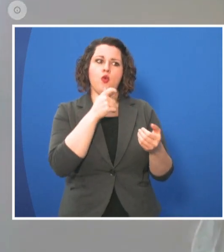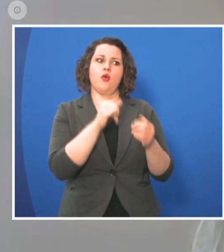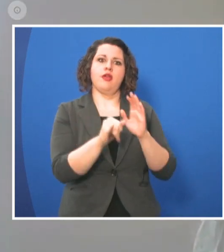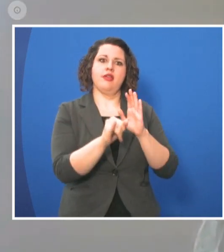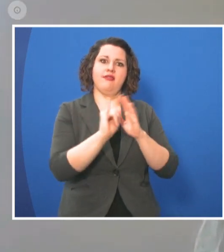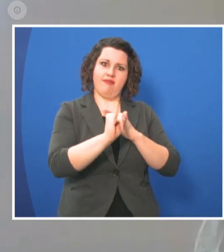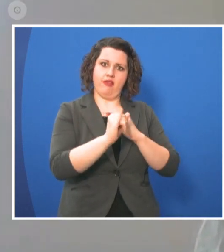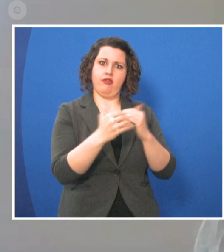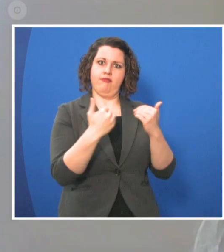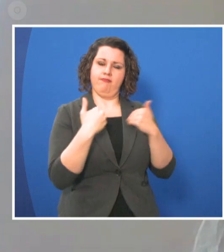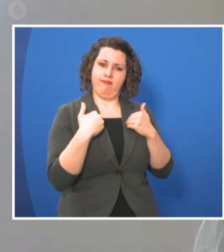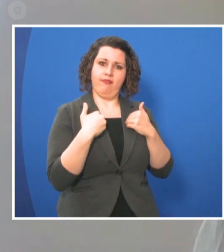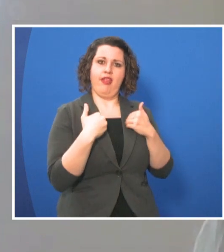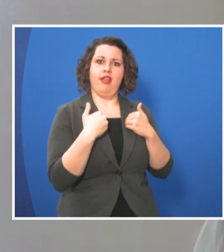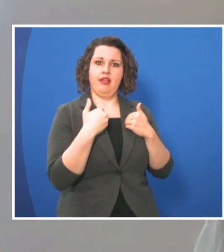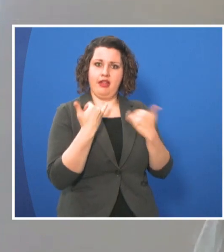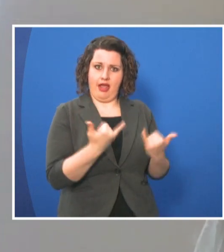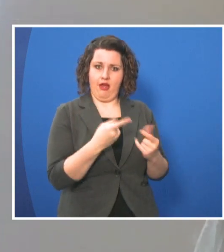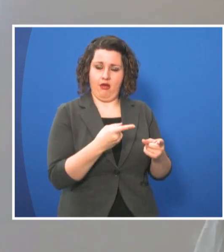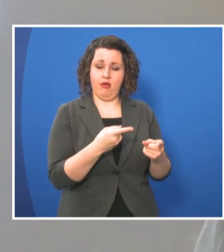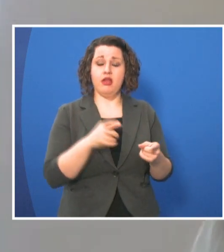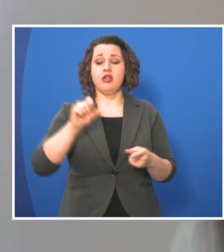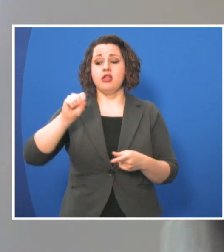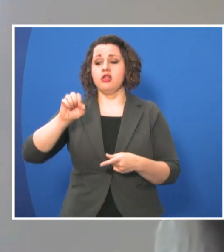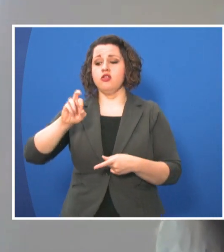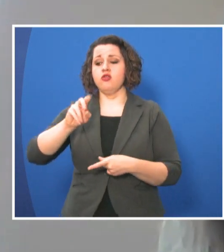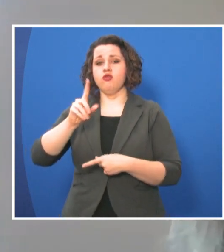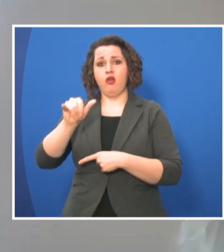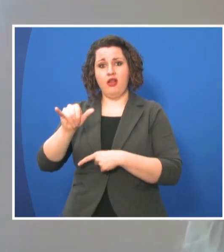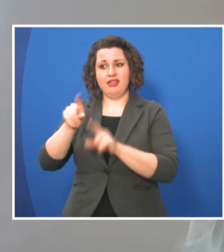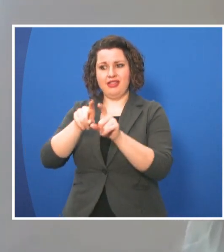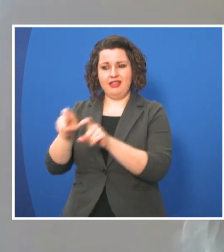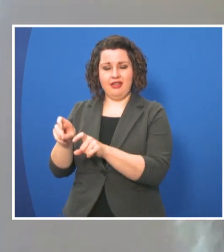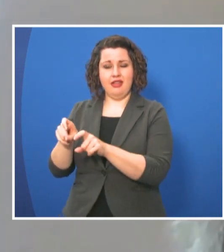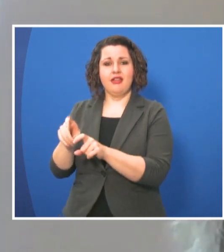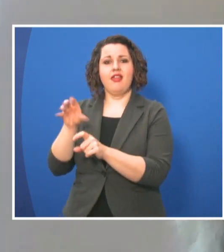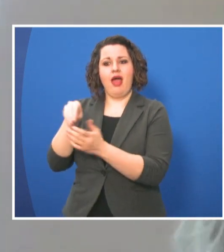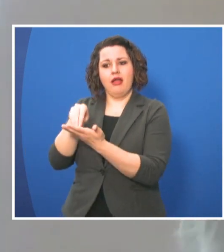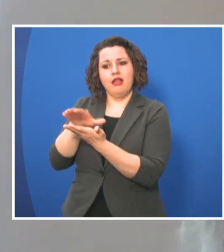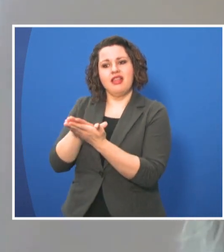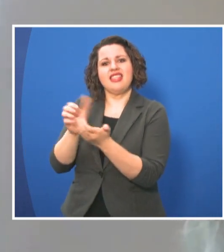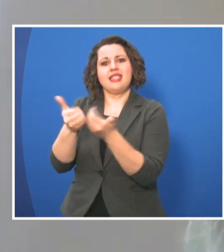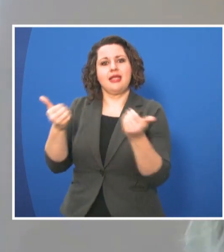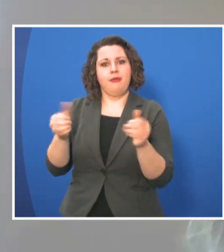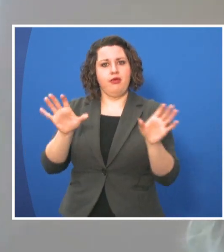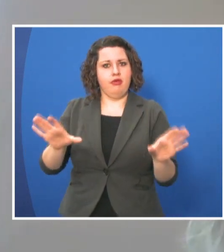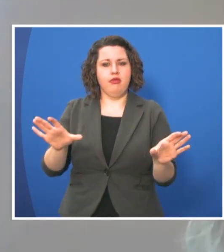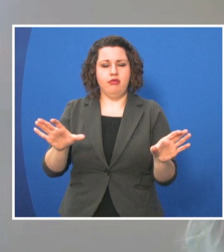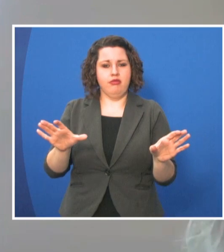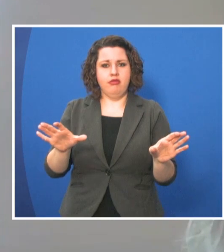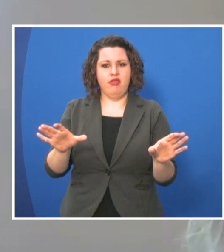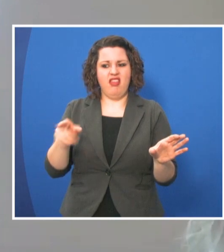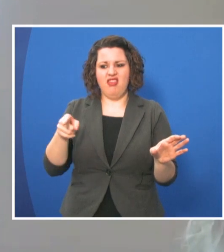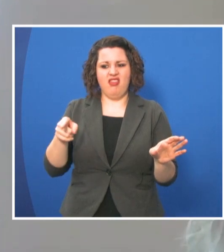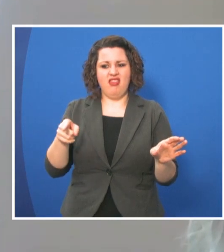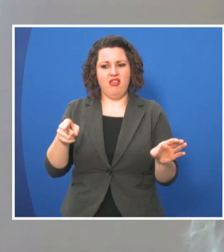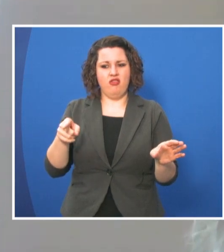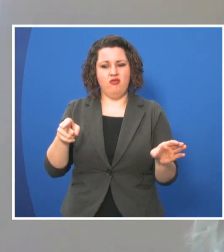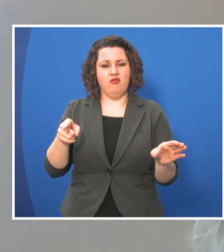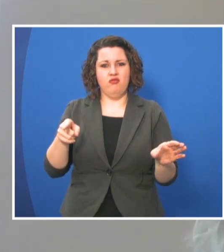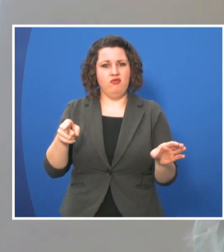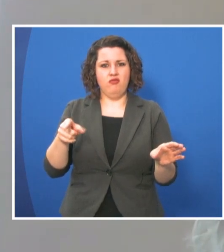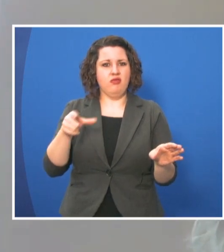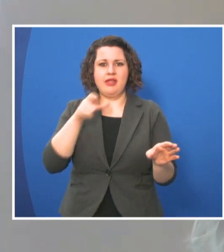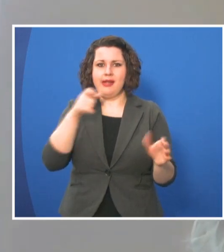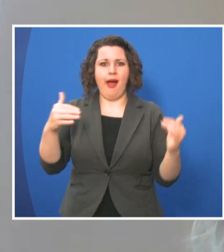individuals. And then the serology tests are going to be reported separately. So that's not going to be, you're not